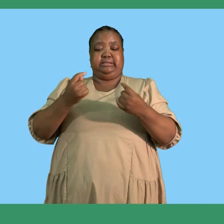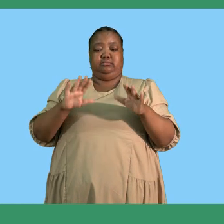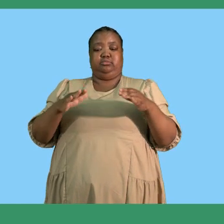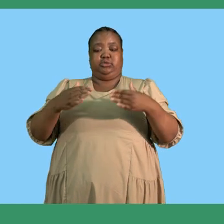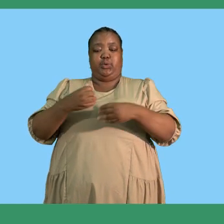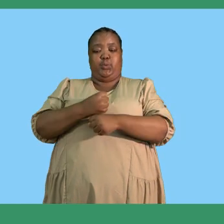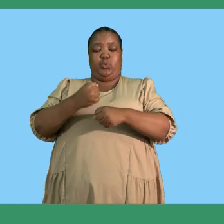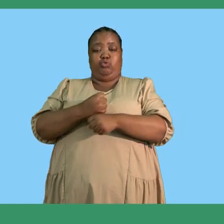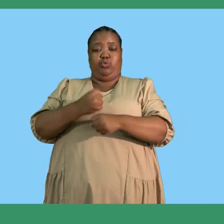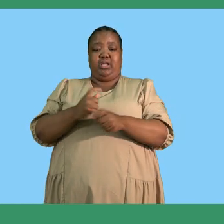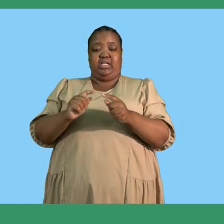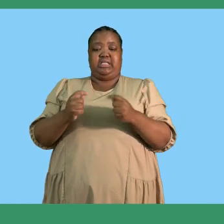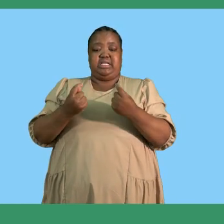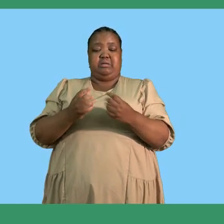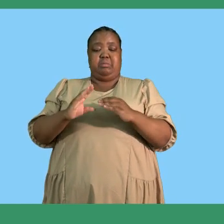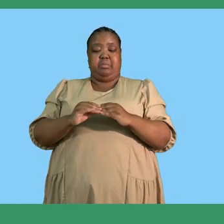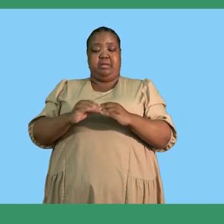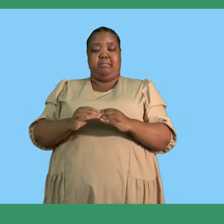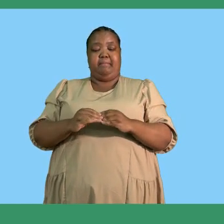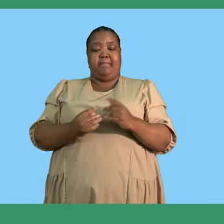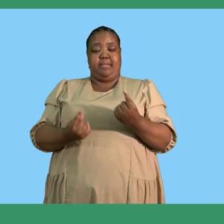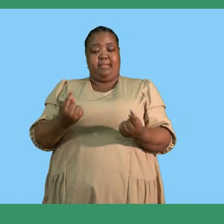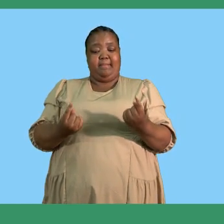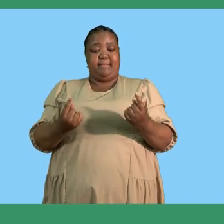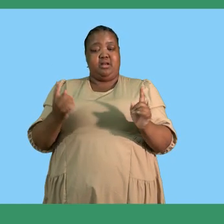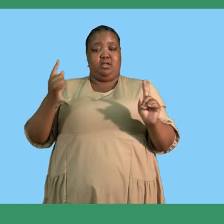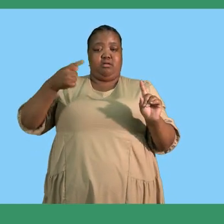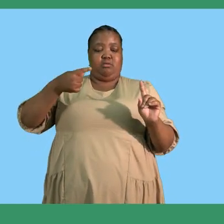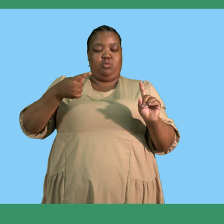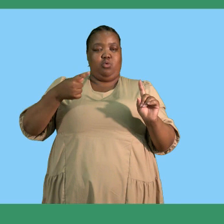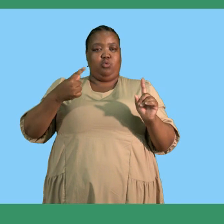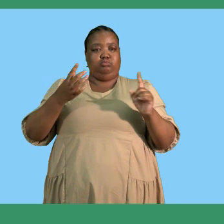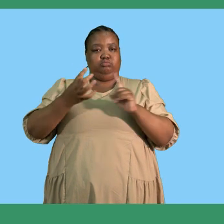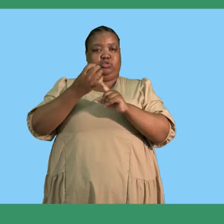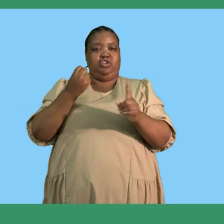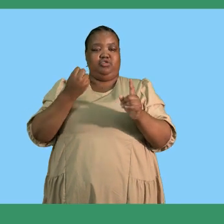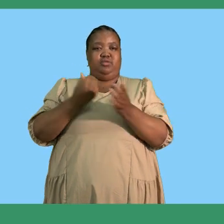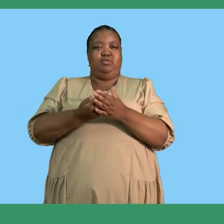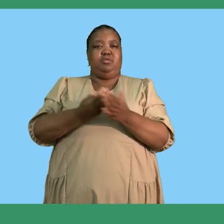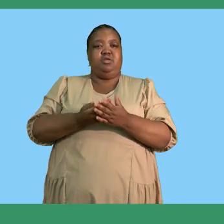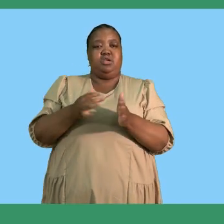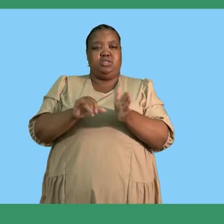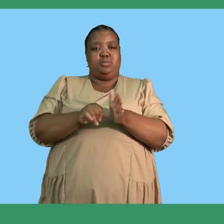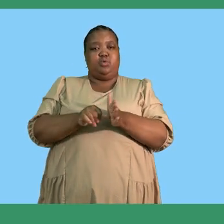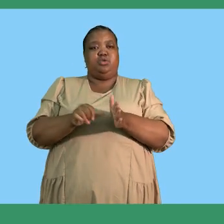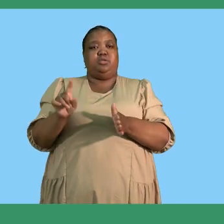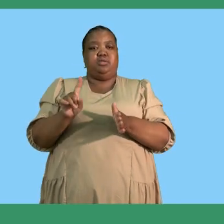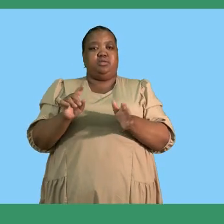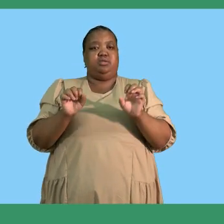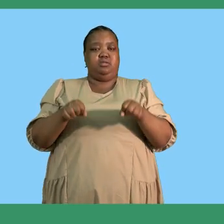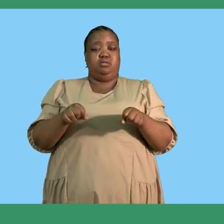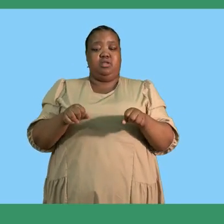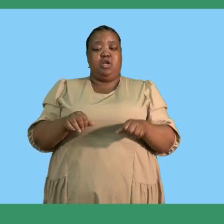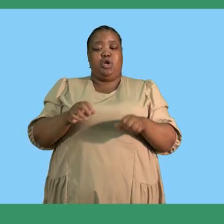the interaction with team members to achieve a common goal. Now, very important is that